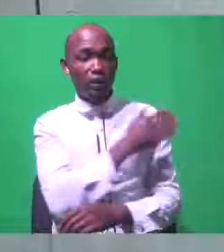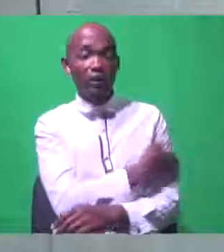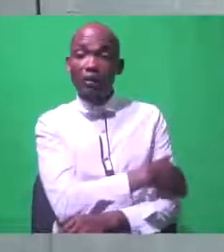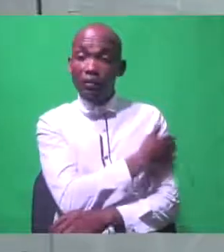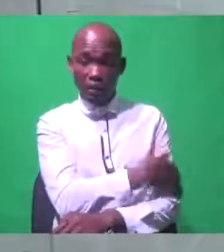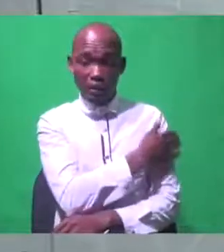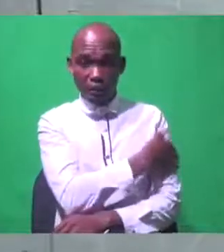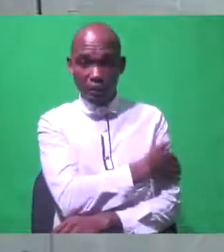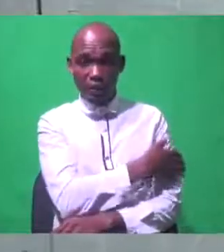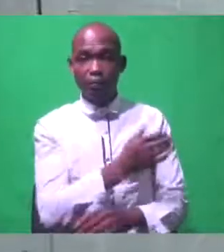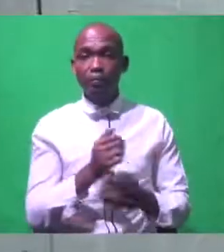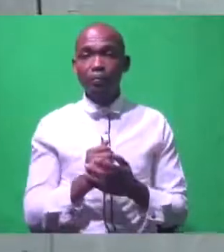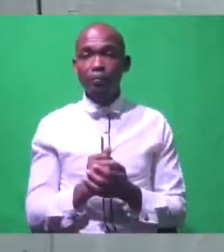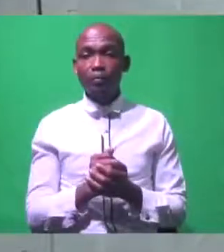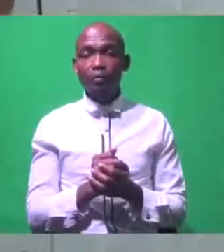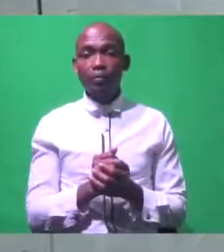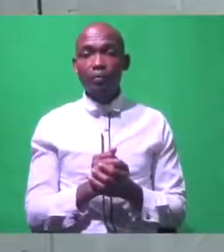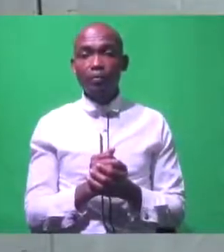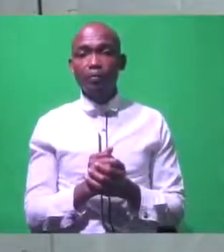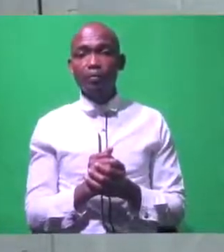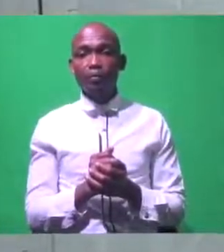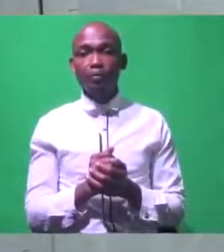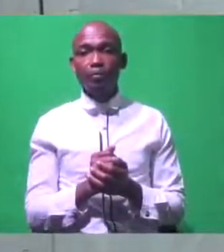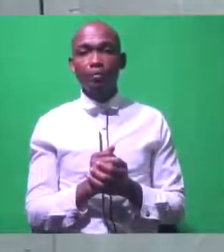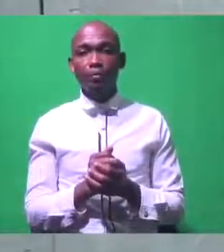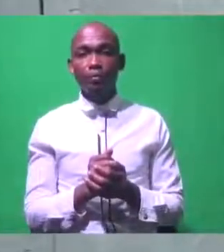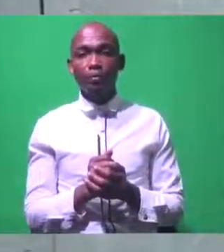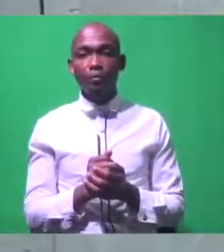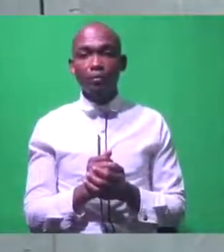Services. Colonial Social Services.